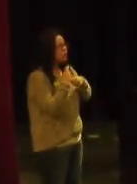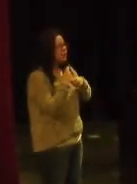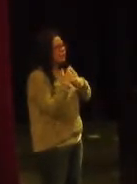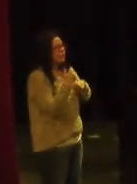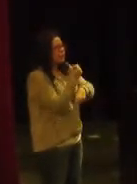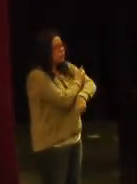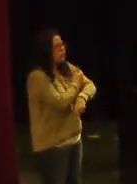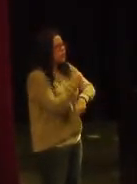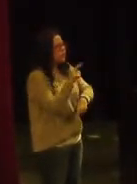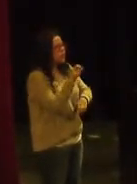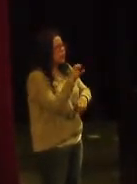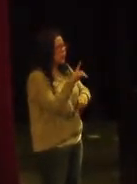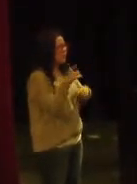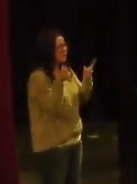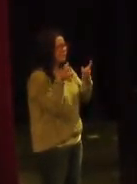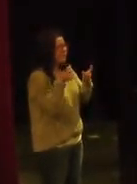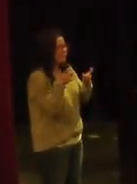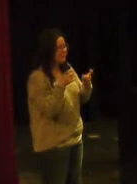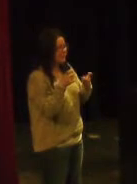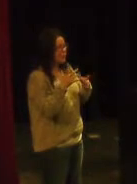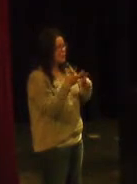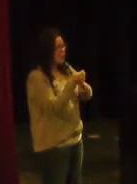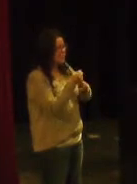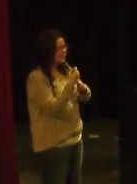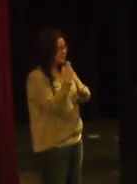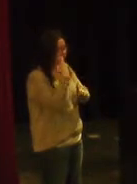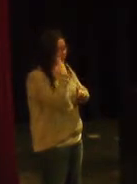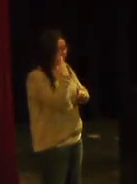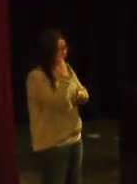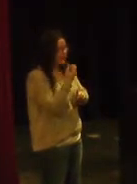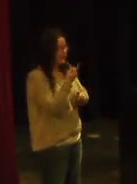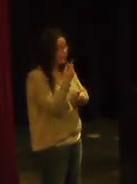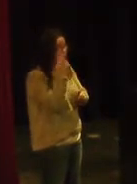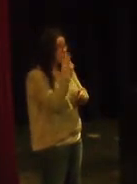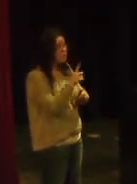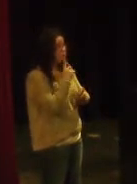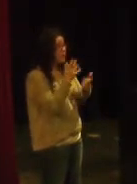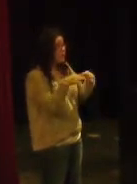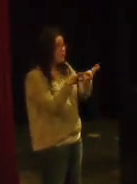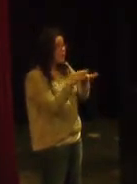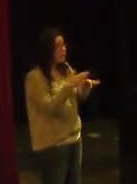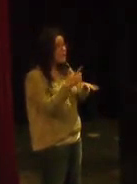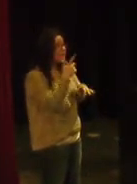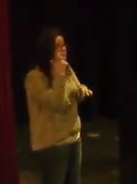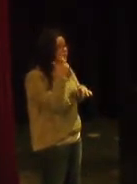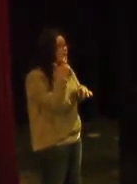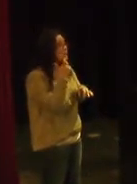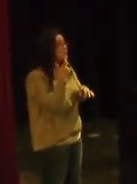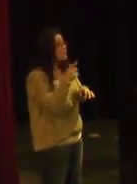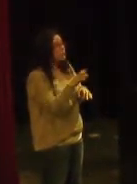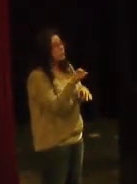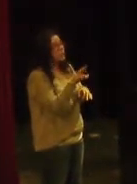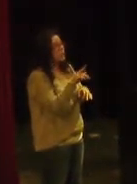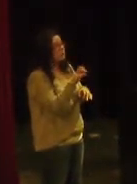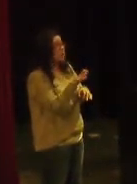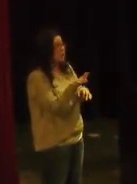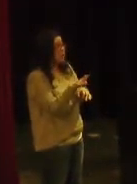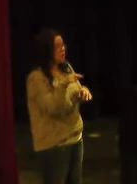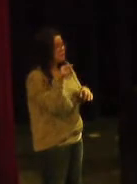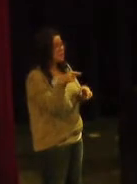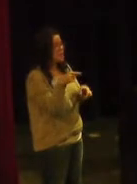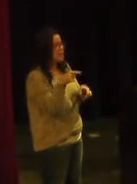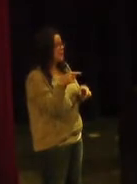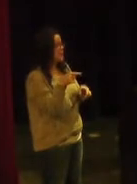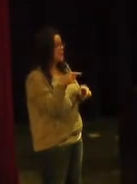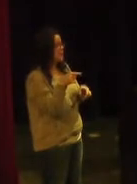recently. And part of the reason that was kind of a significant thing is that it was a cartel that they'd been kind of